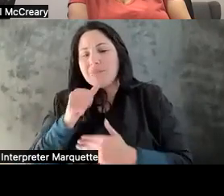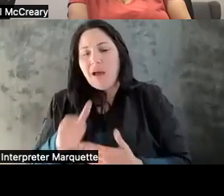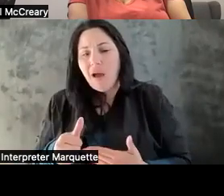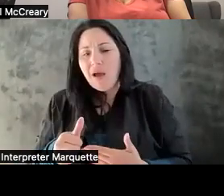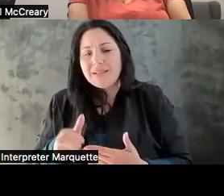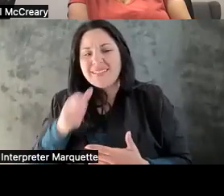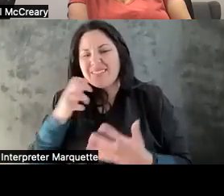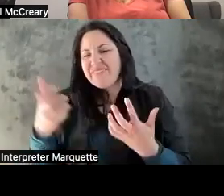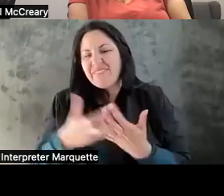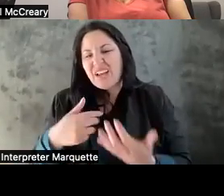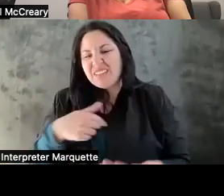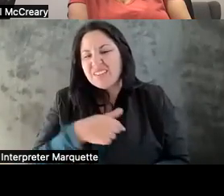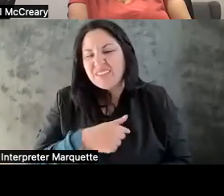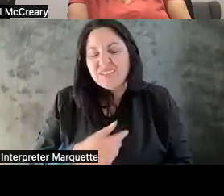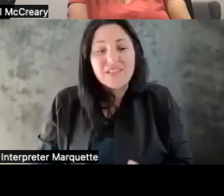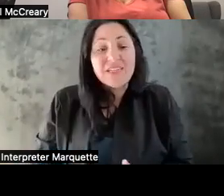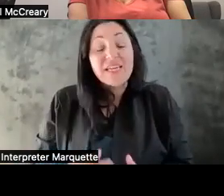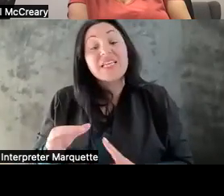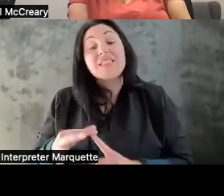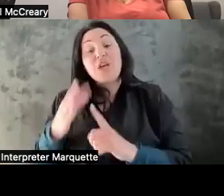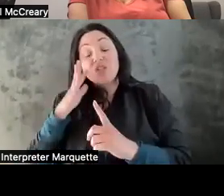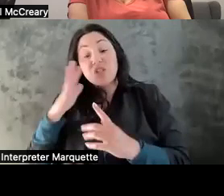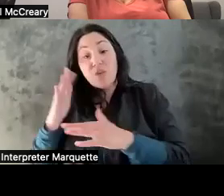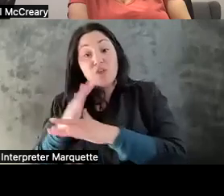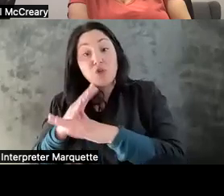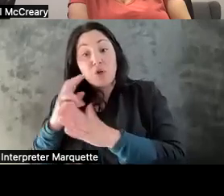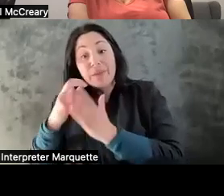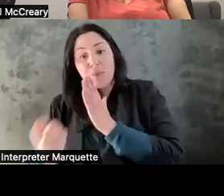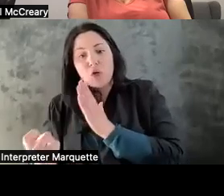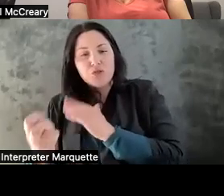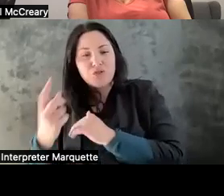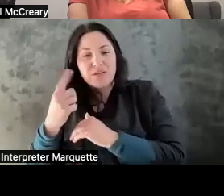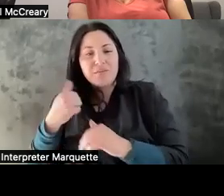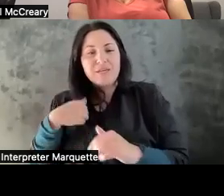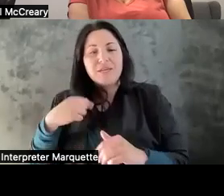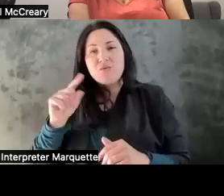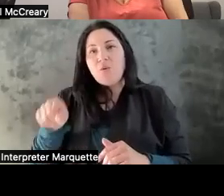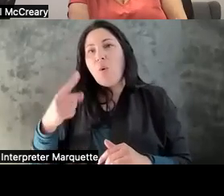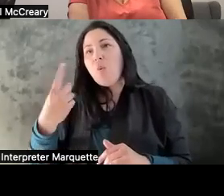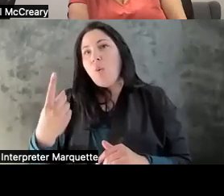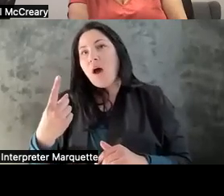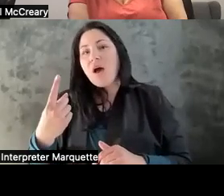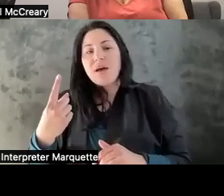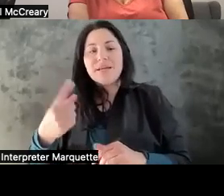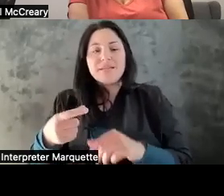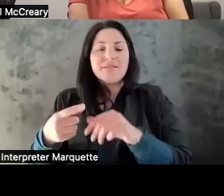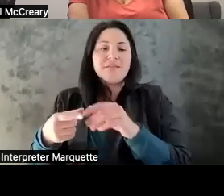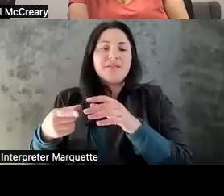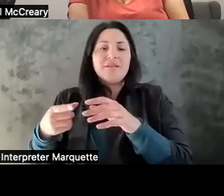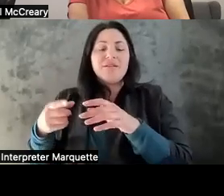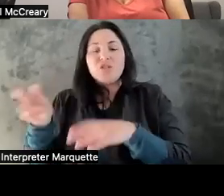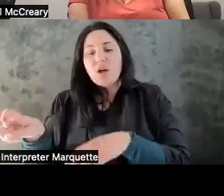fit us, especially with the German immersion, because you're going from one area to the other. But what I can